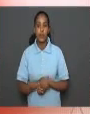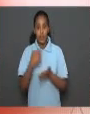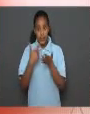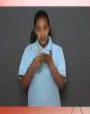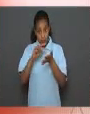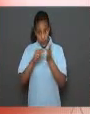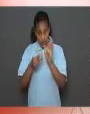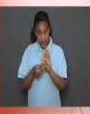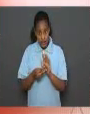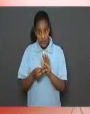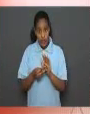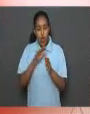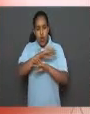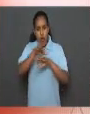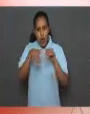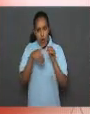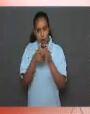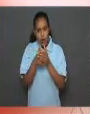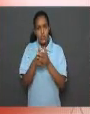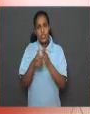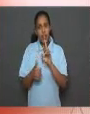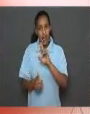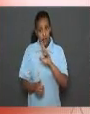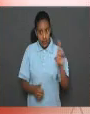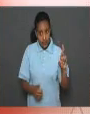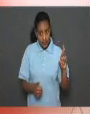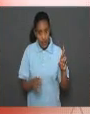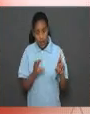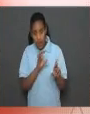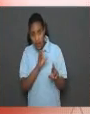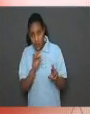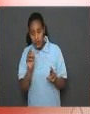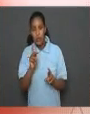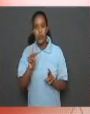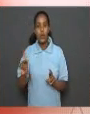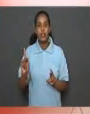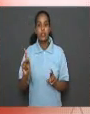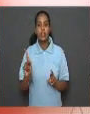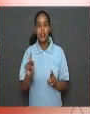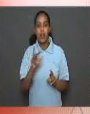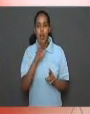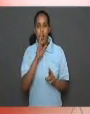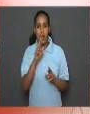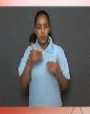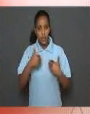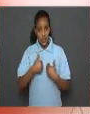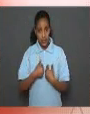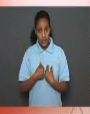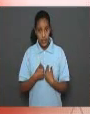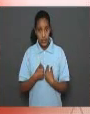This means that all the reactants and the products are